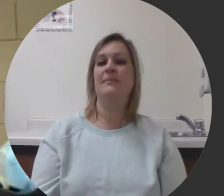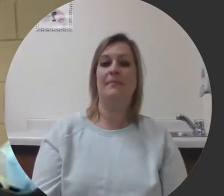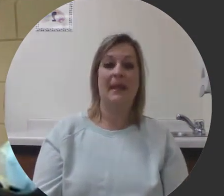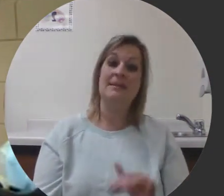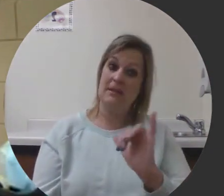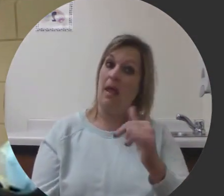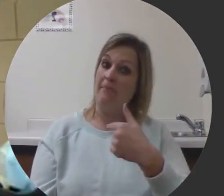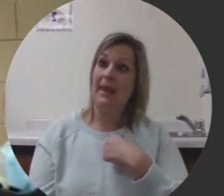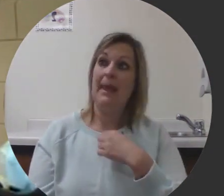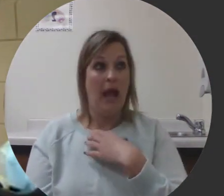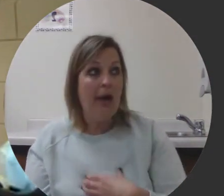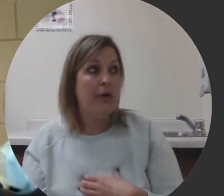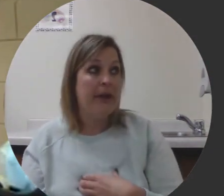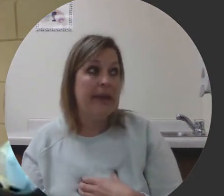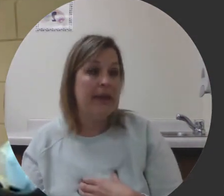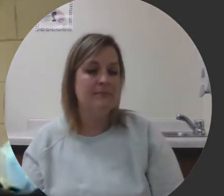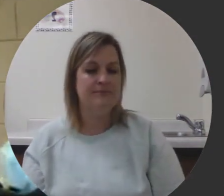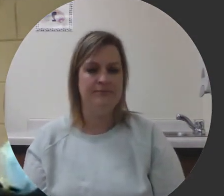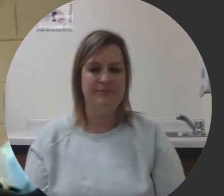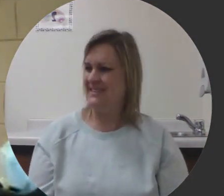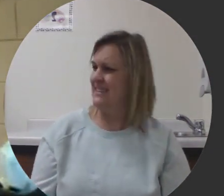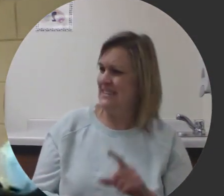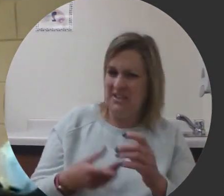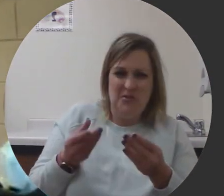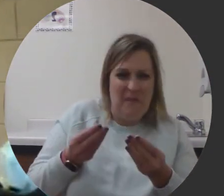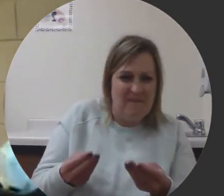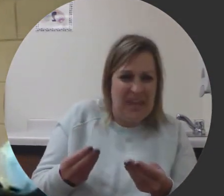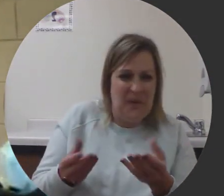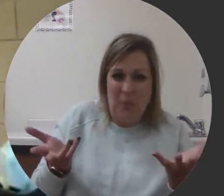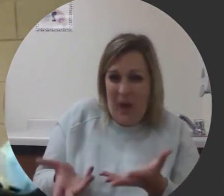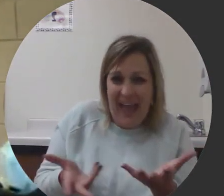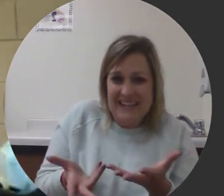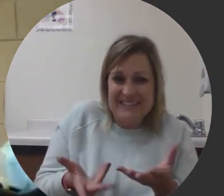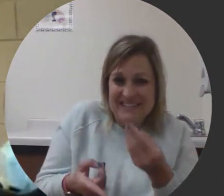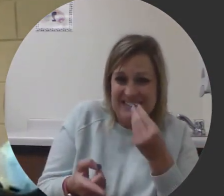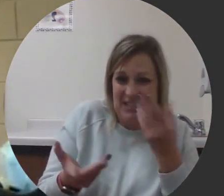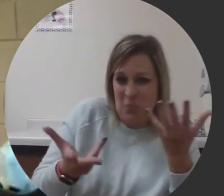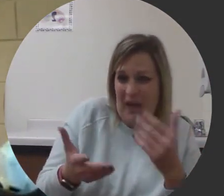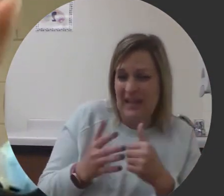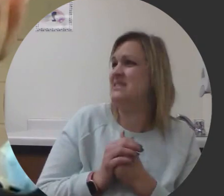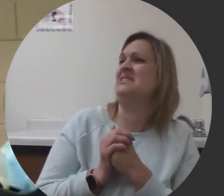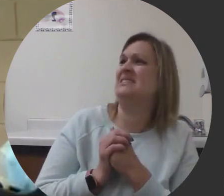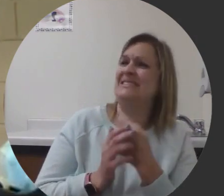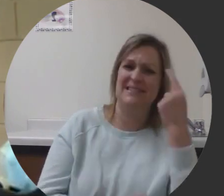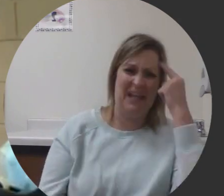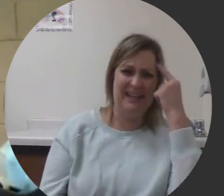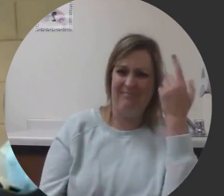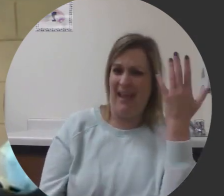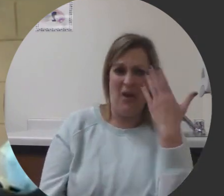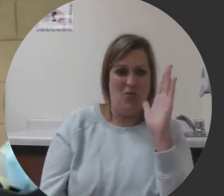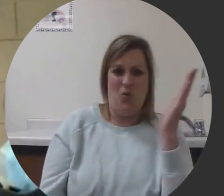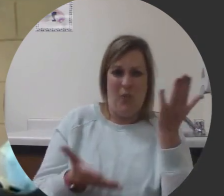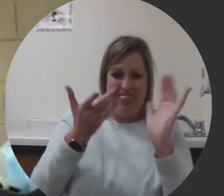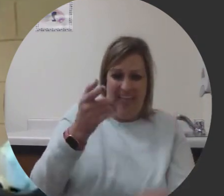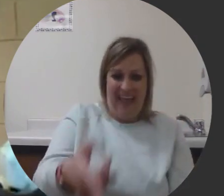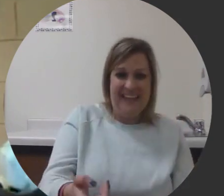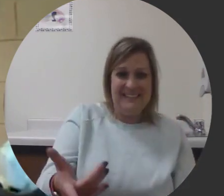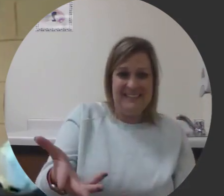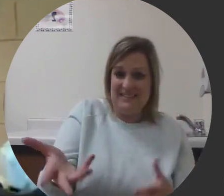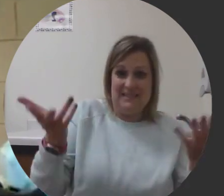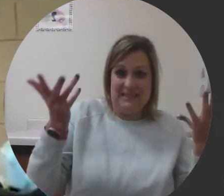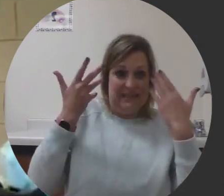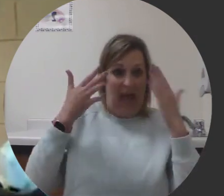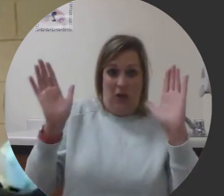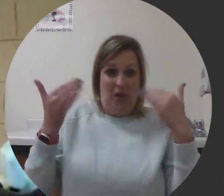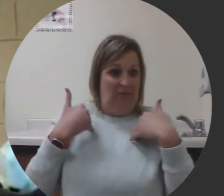me. What shall we give it? What do you suppose it will eat? What do you suppose it is, anyway? We don't even know what